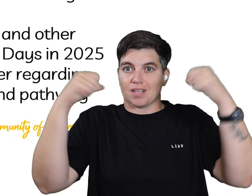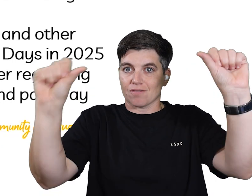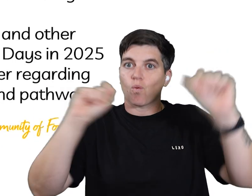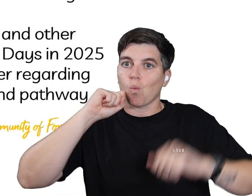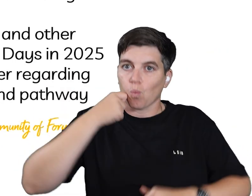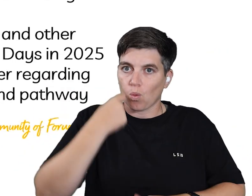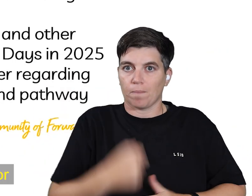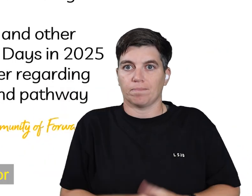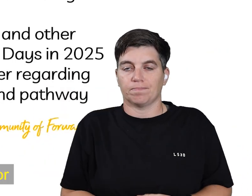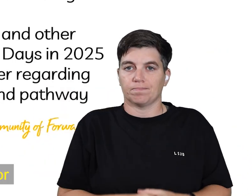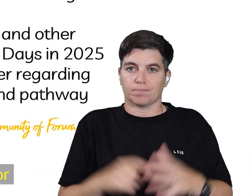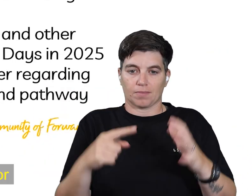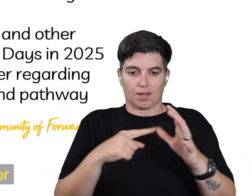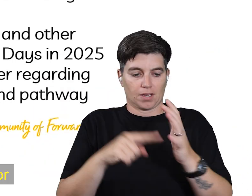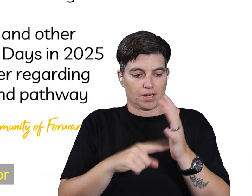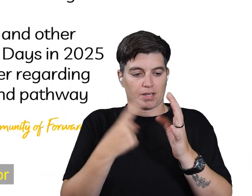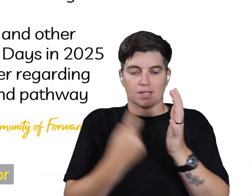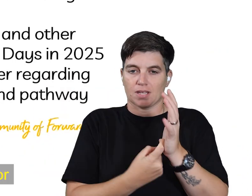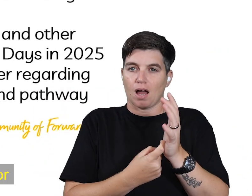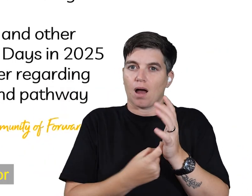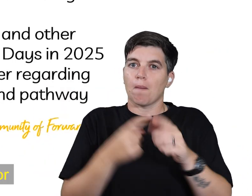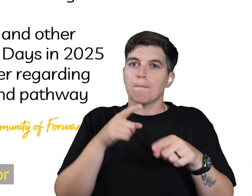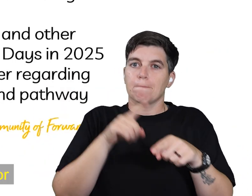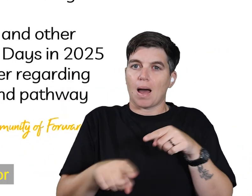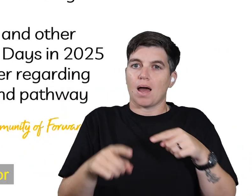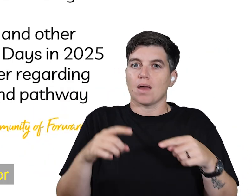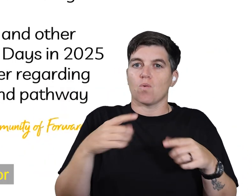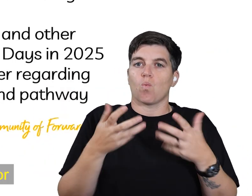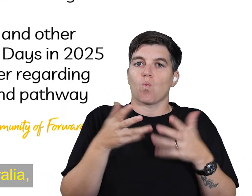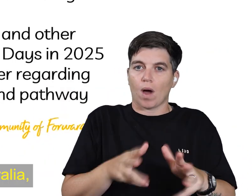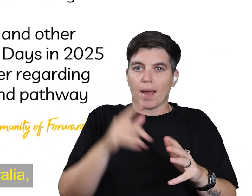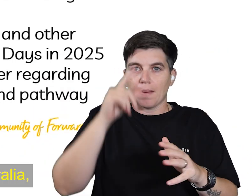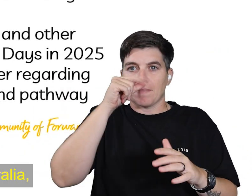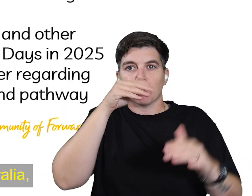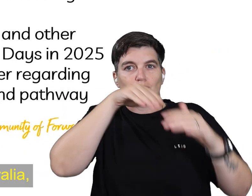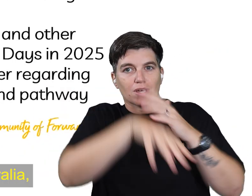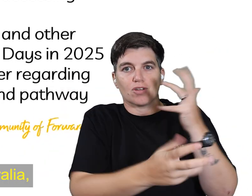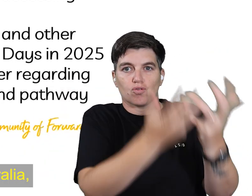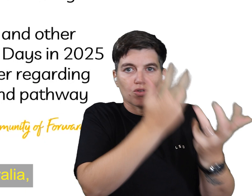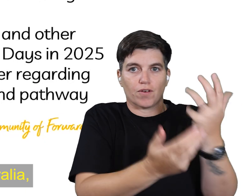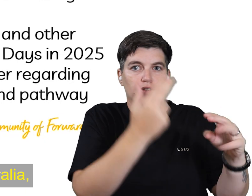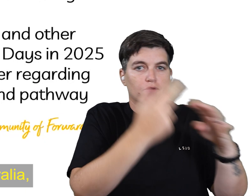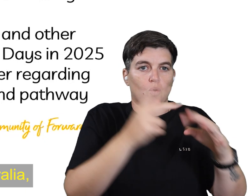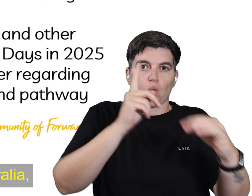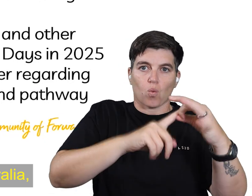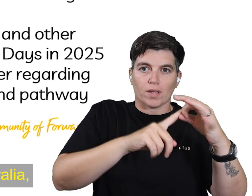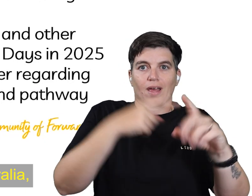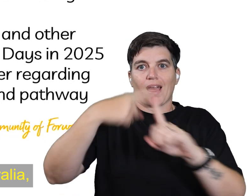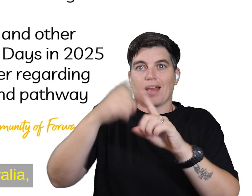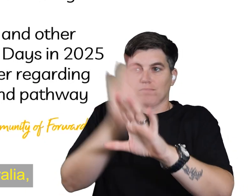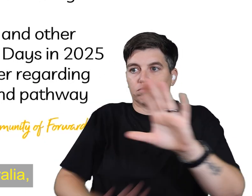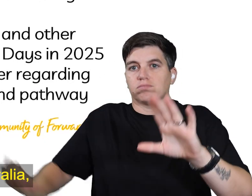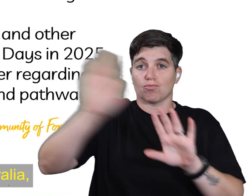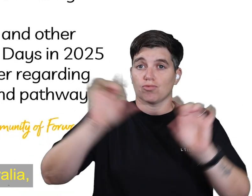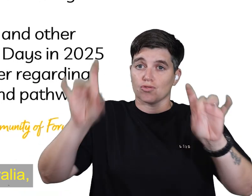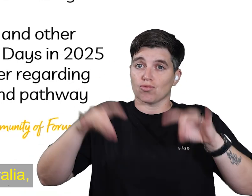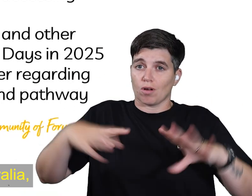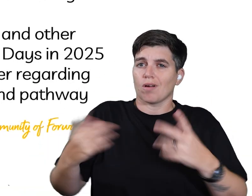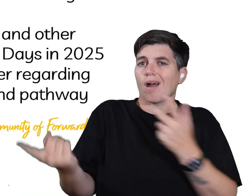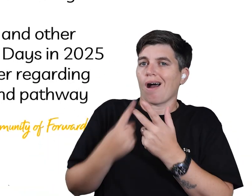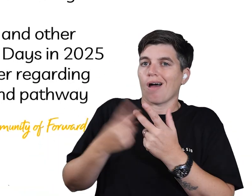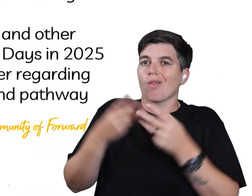in. While the ATAR rank is the main metric used for university admissions in Queensland and across